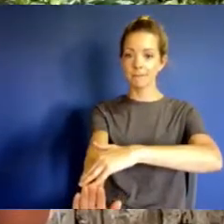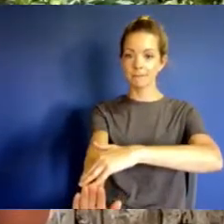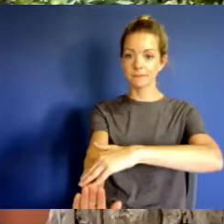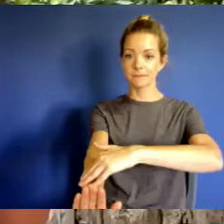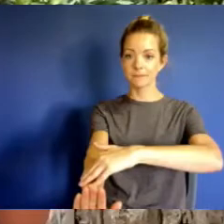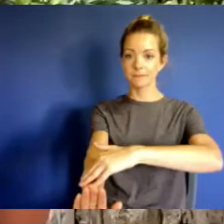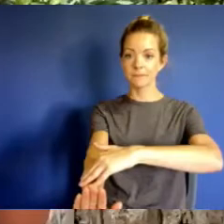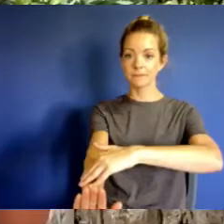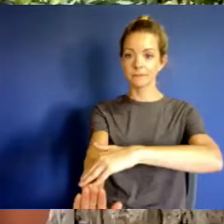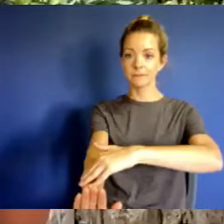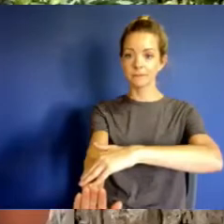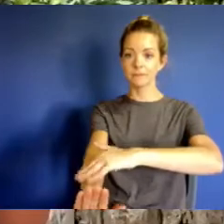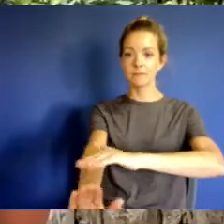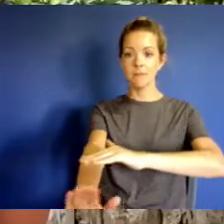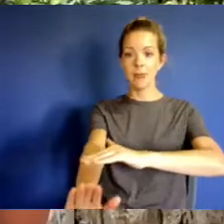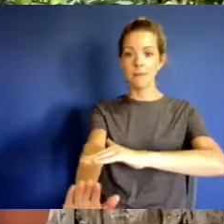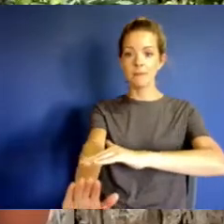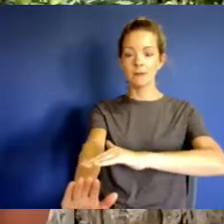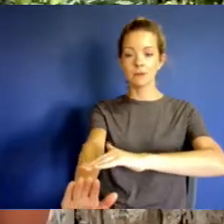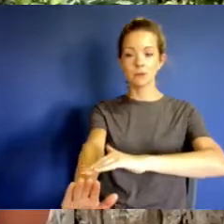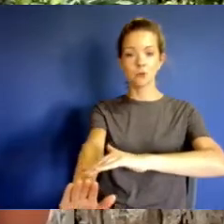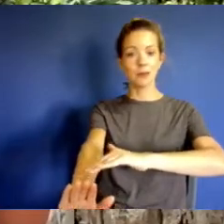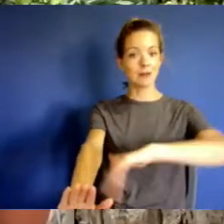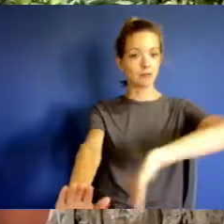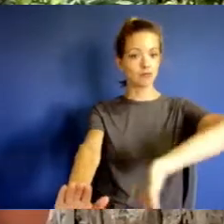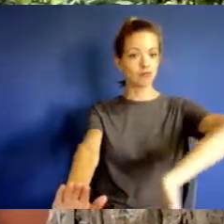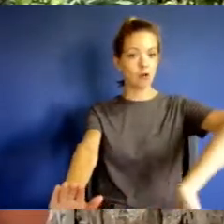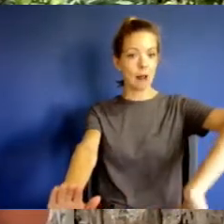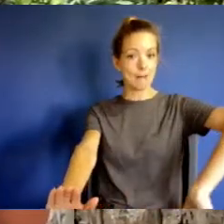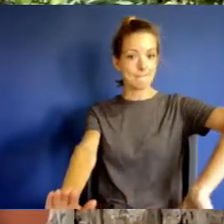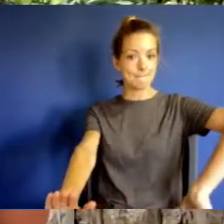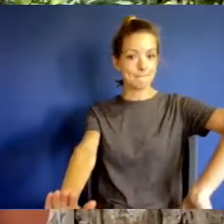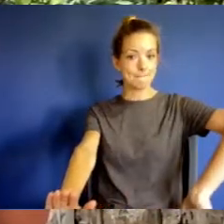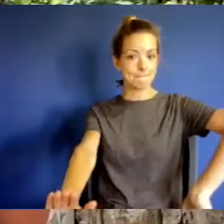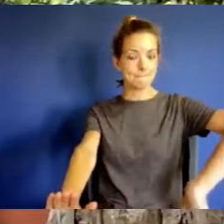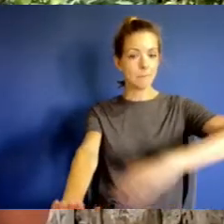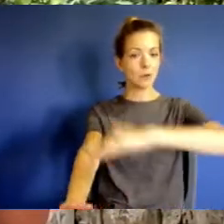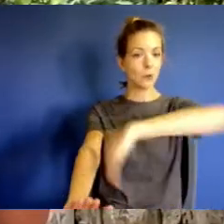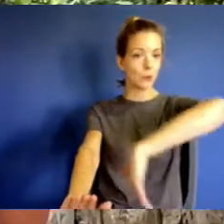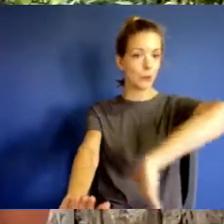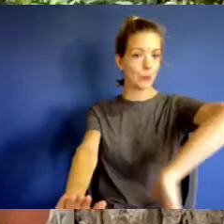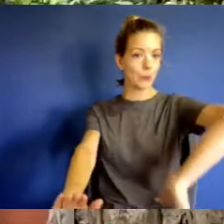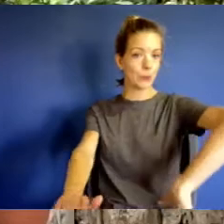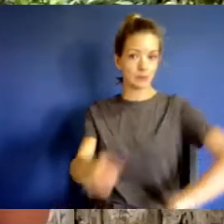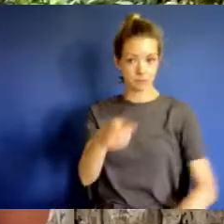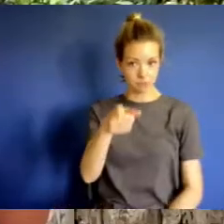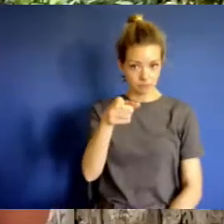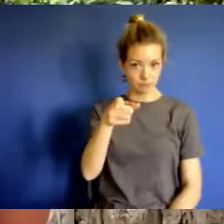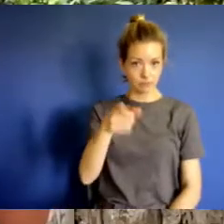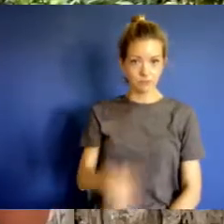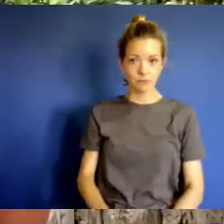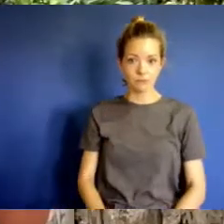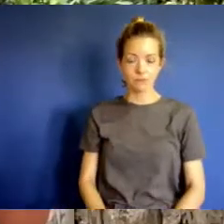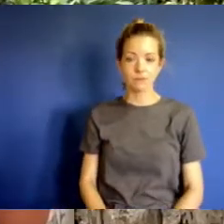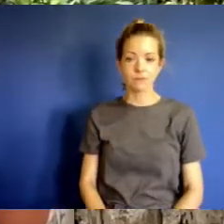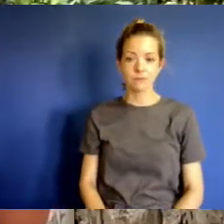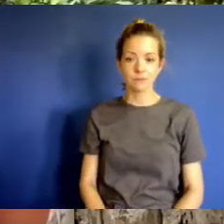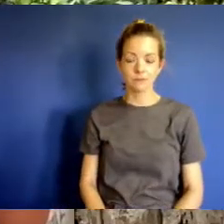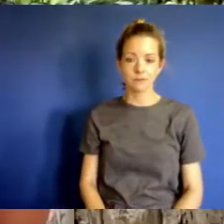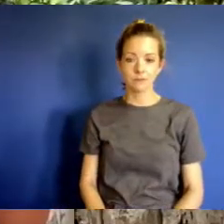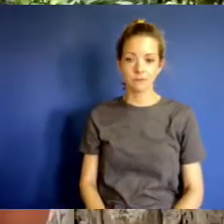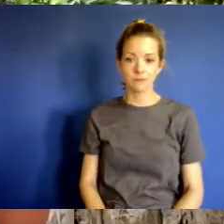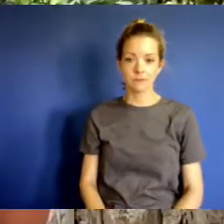the inside of your thigh. See if you can wrap the hand